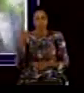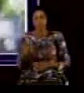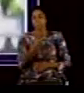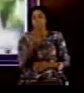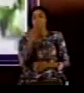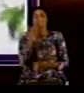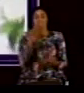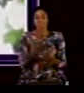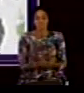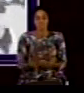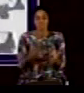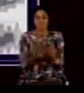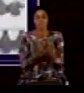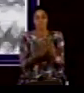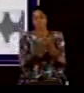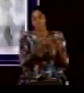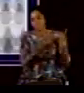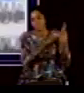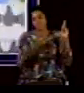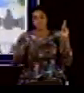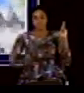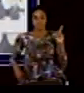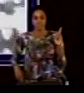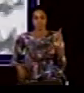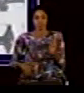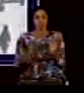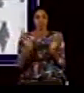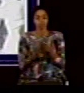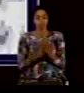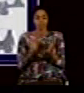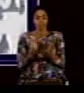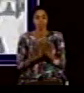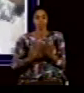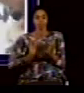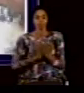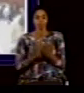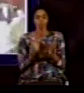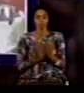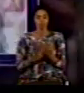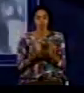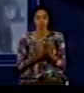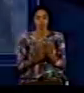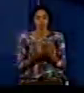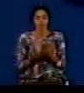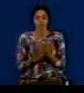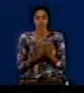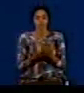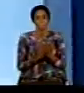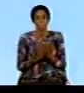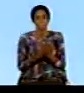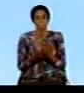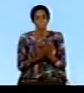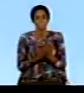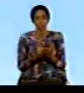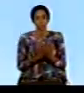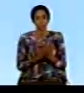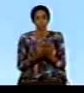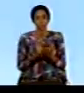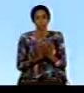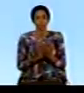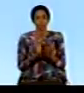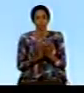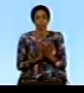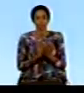Praise the Lord. Jam your hand together for the Lord. Jam your done hand it. Together for